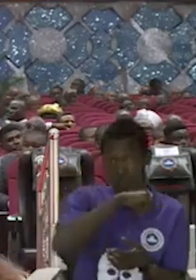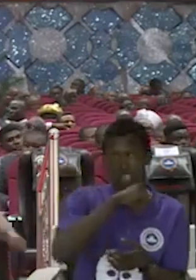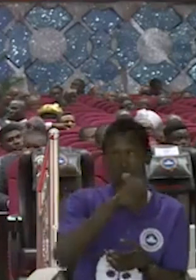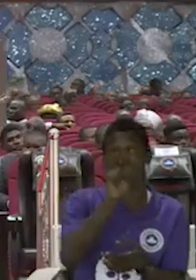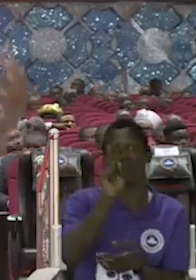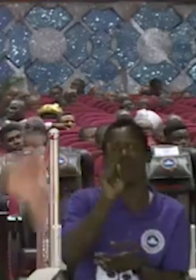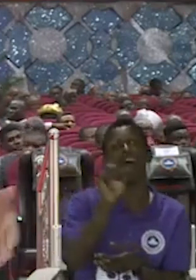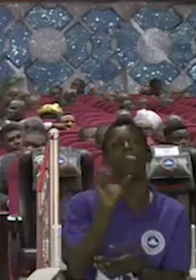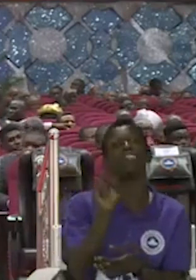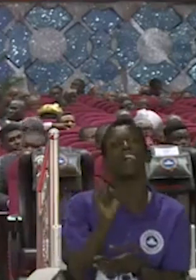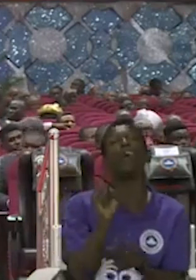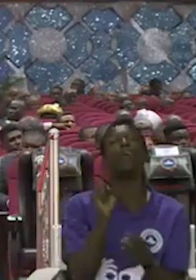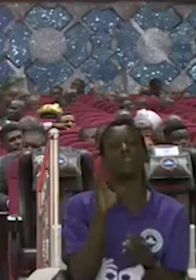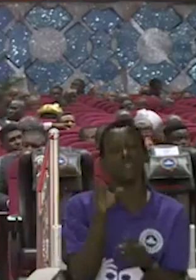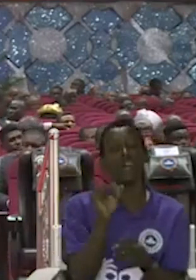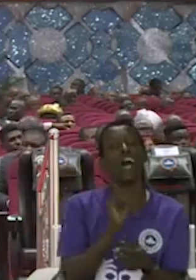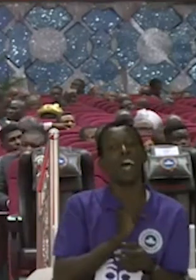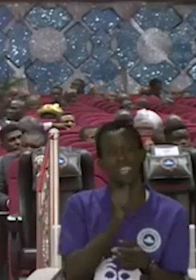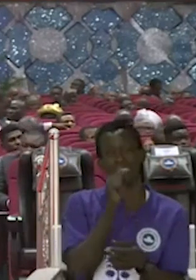So I admit that.